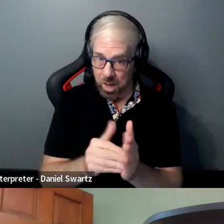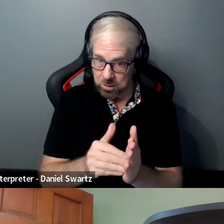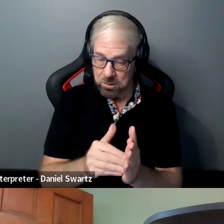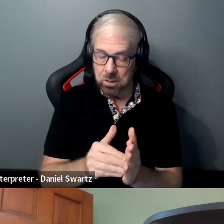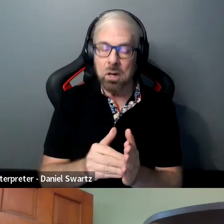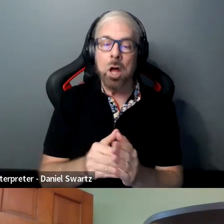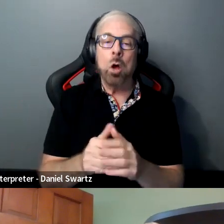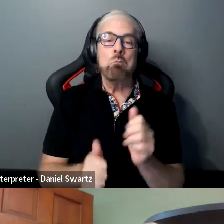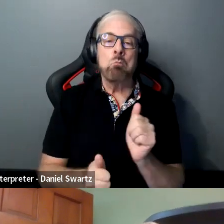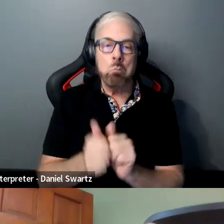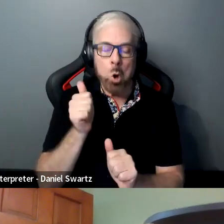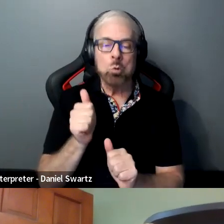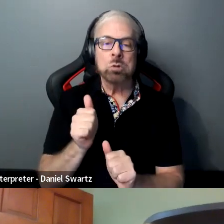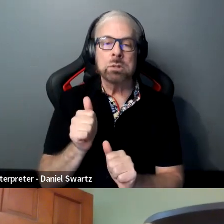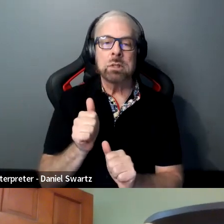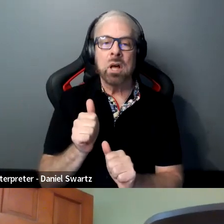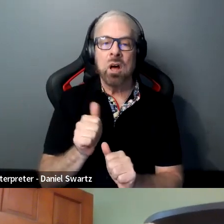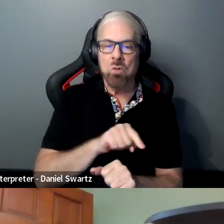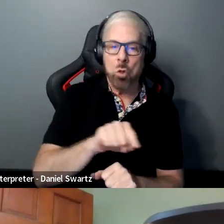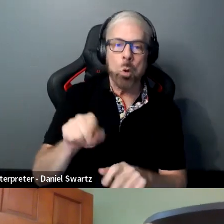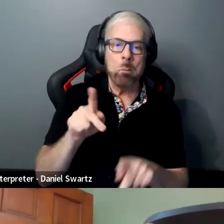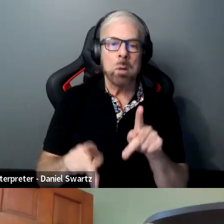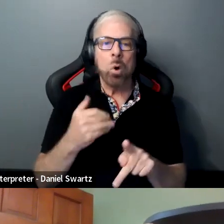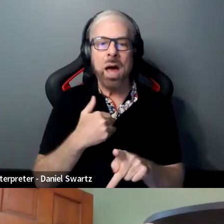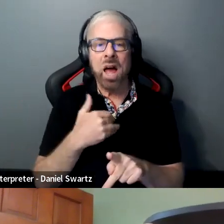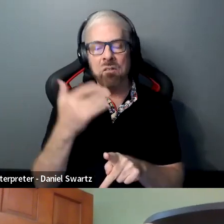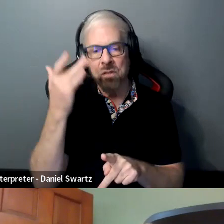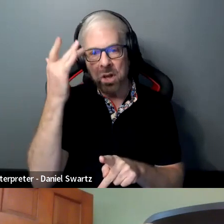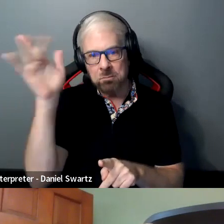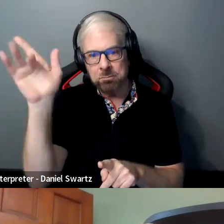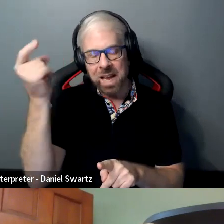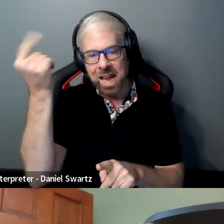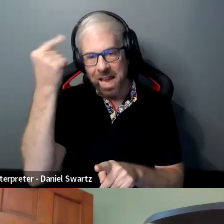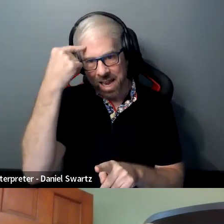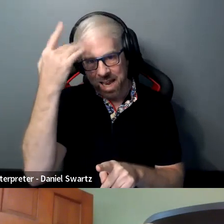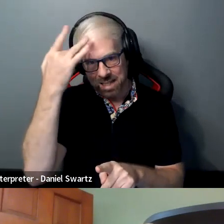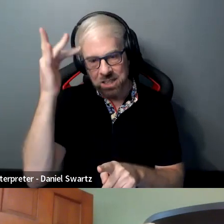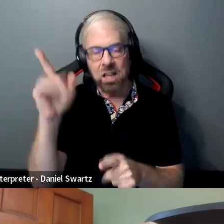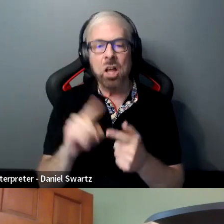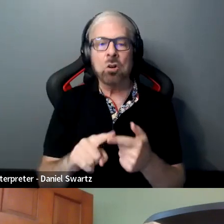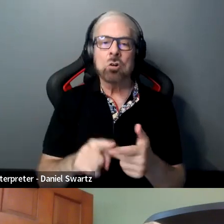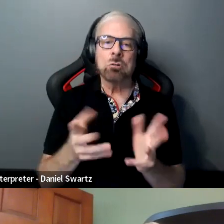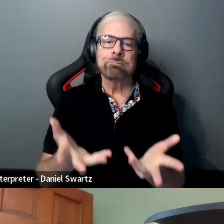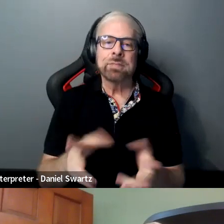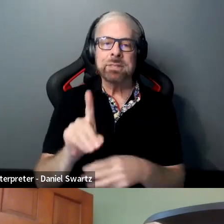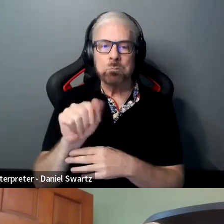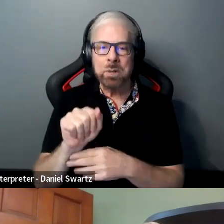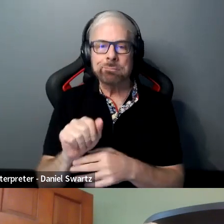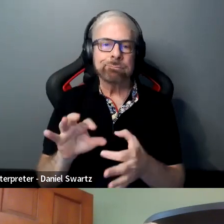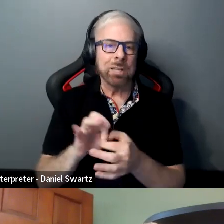And the majority of them have intellectual disabilities due to Down syndrome or some